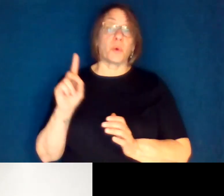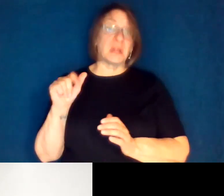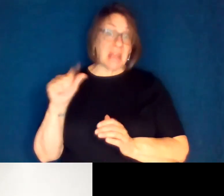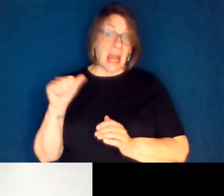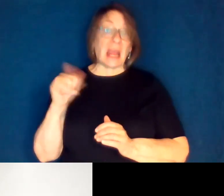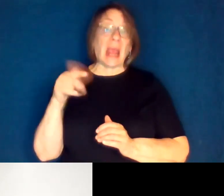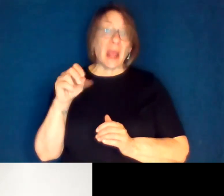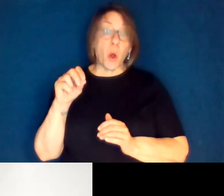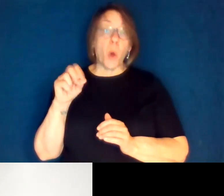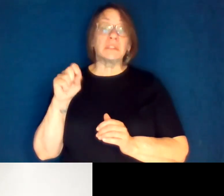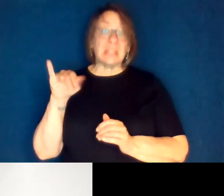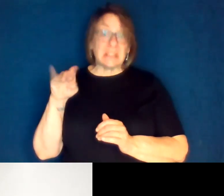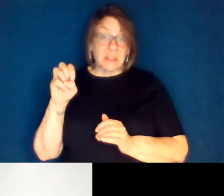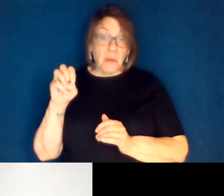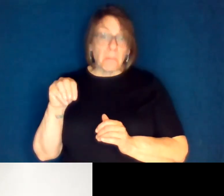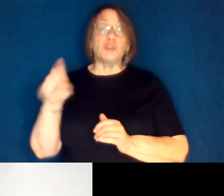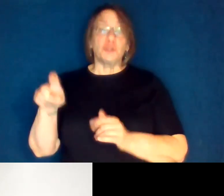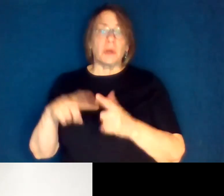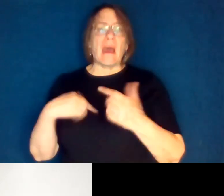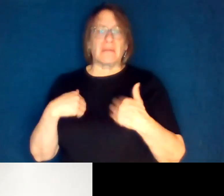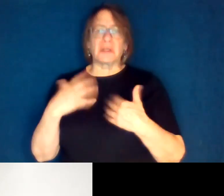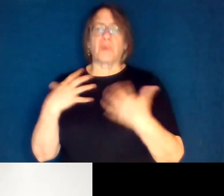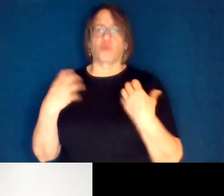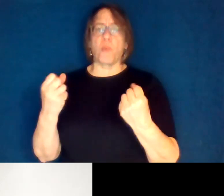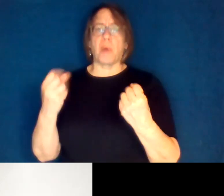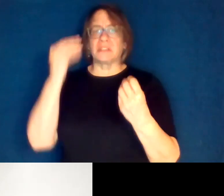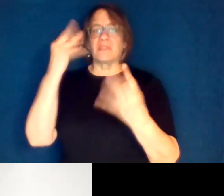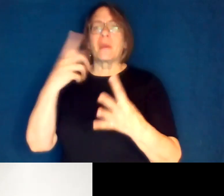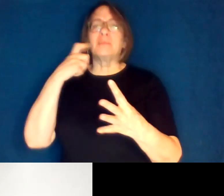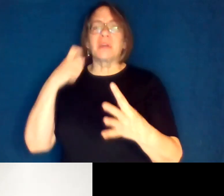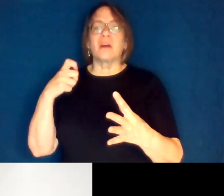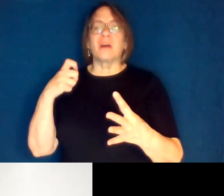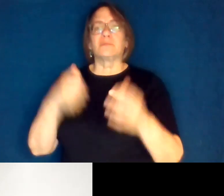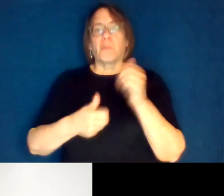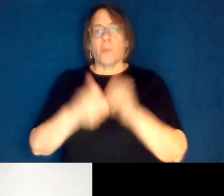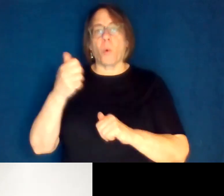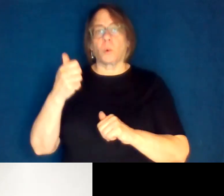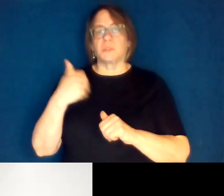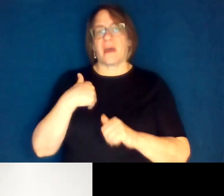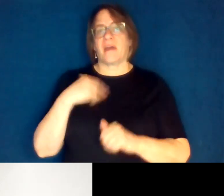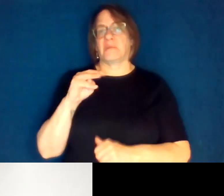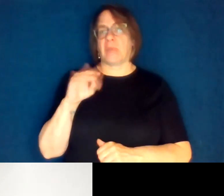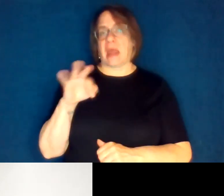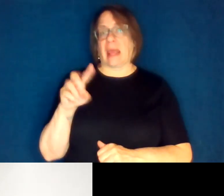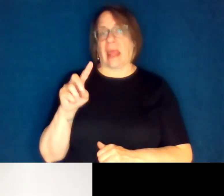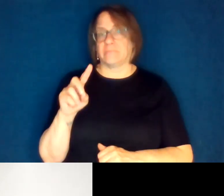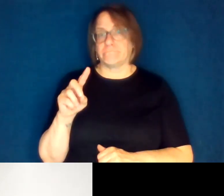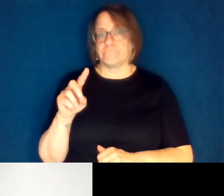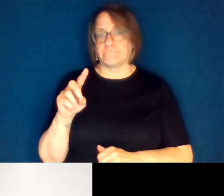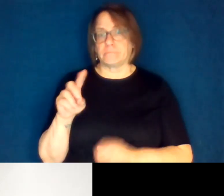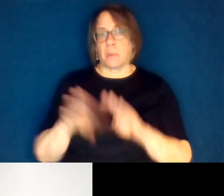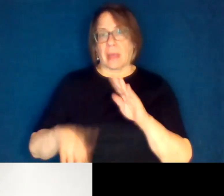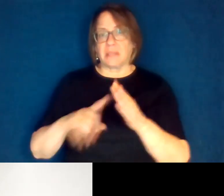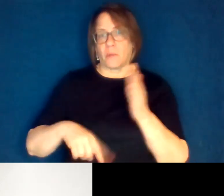should have some robust information because they are Medicaid recipients, based on what was